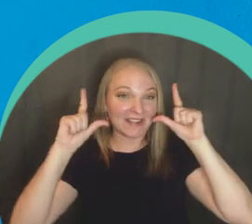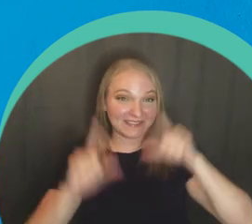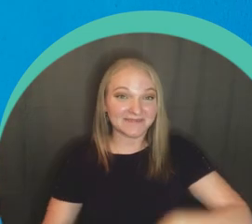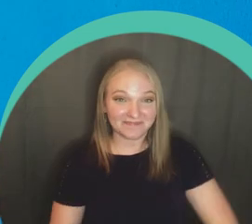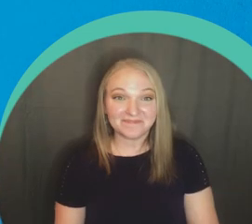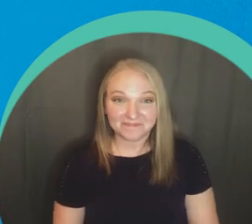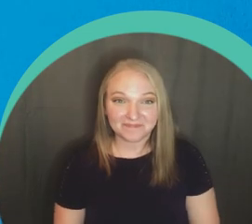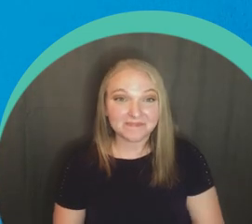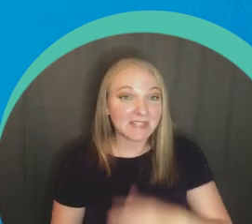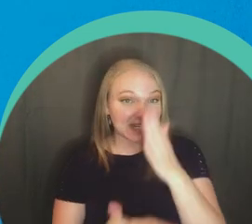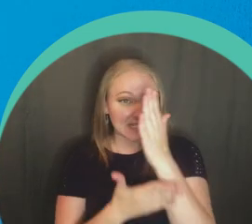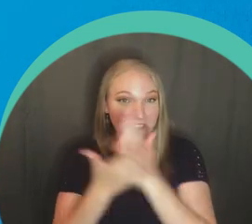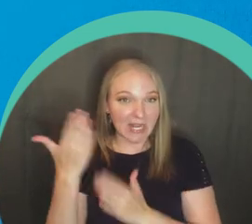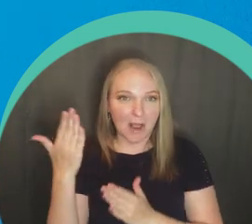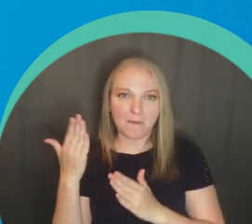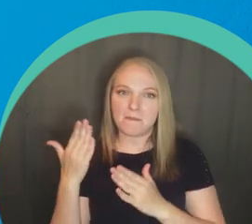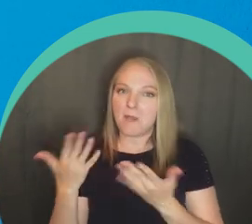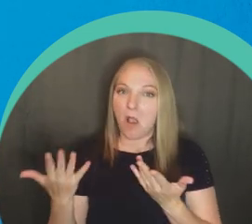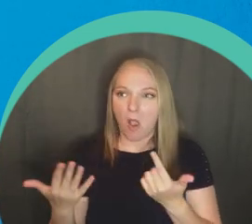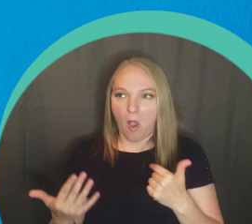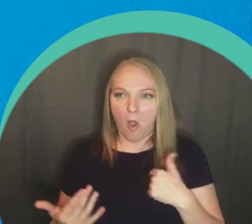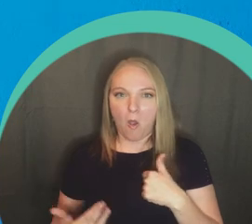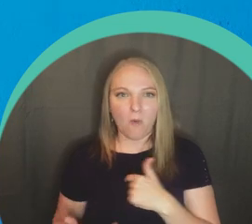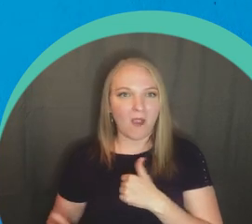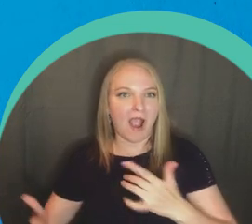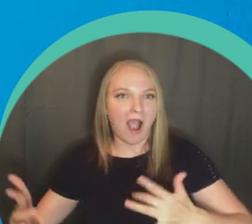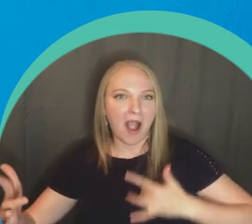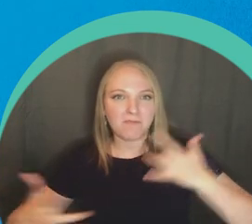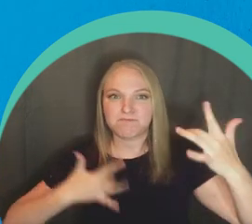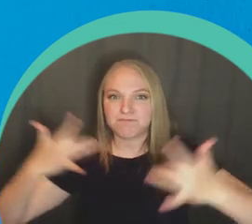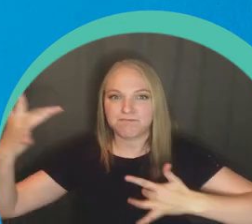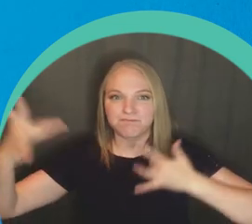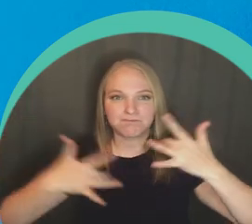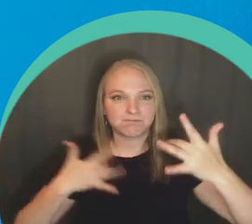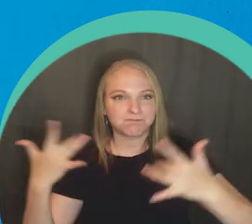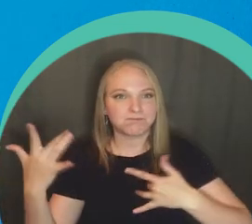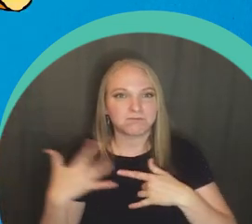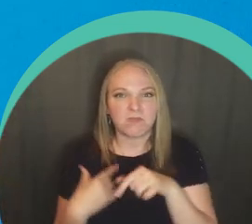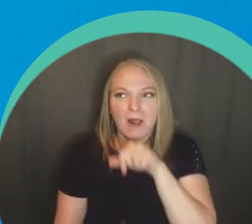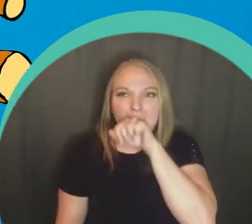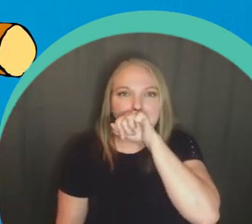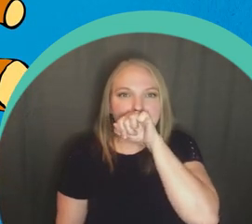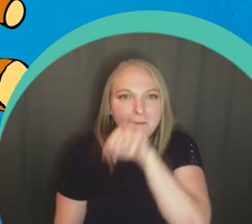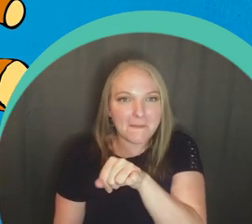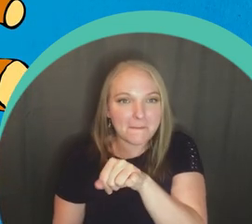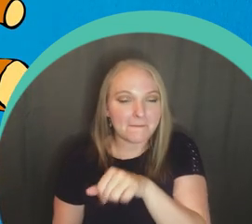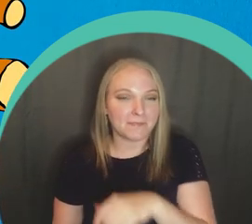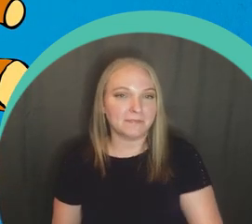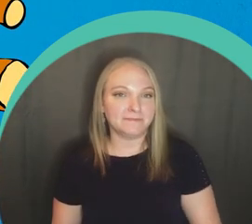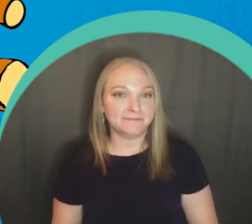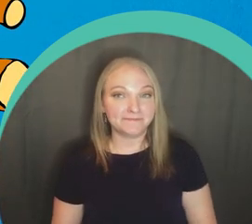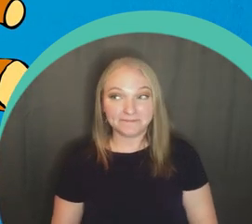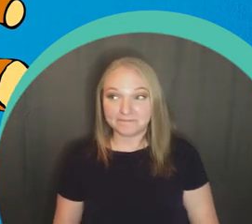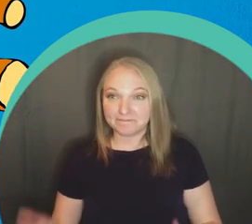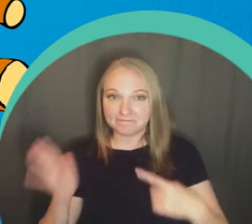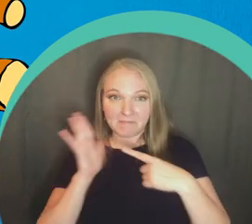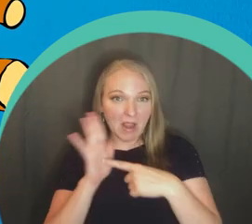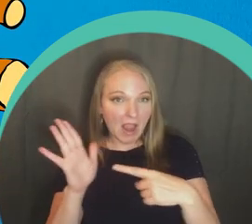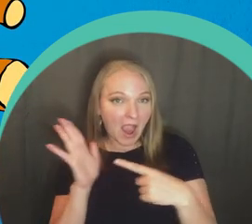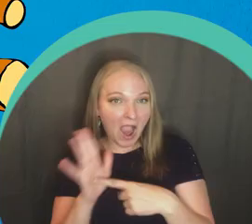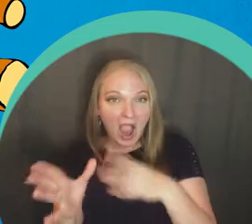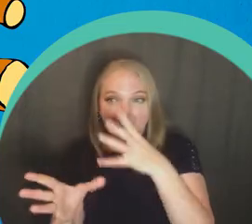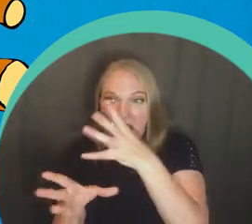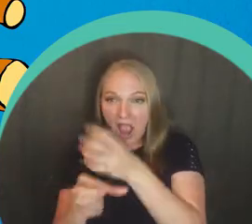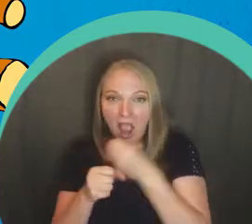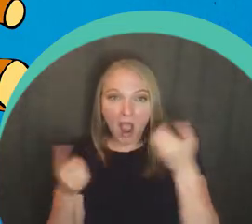so excited about and we absolutely love. Surprises like getting a new toy, or getting